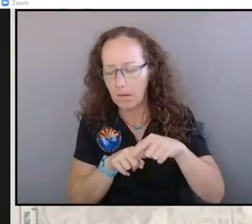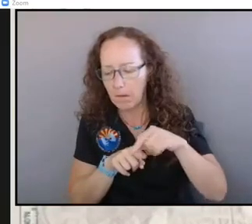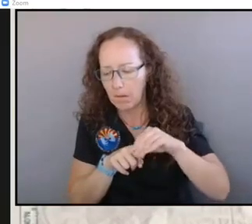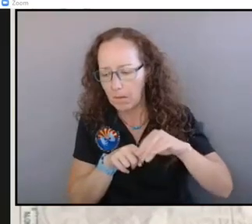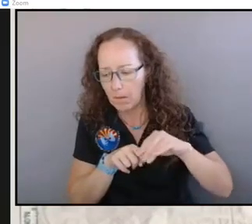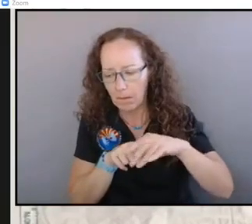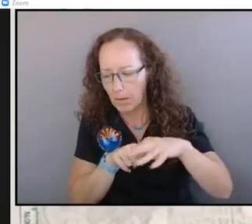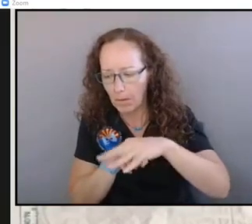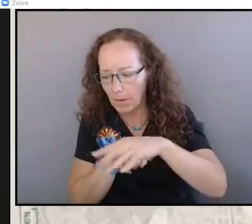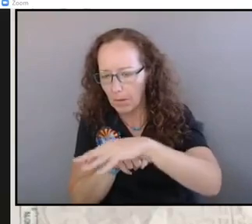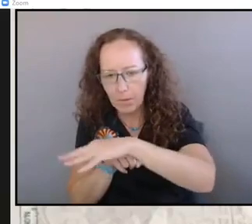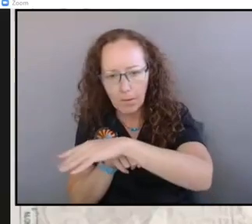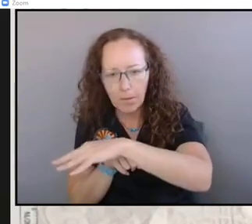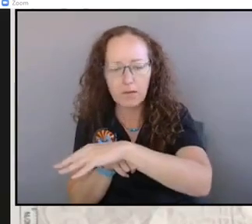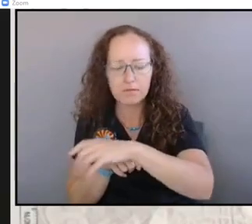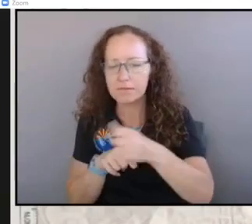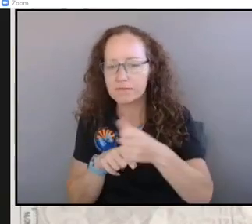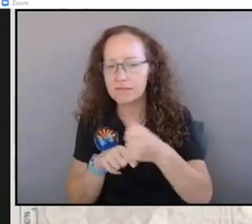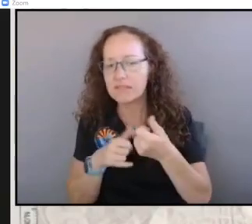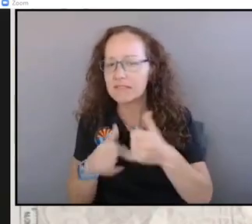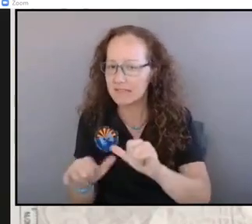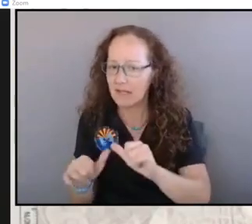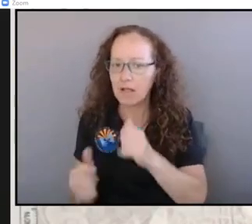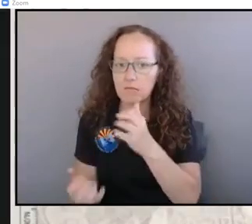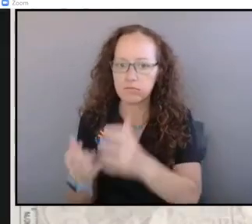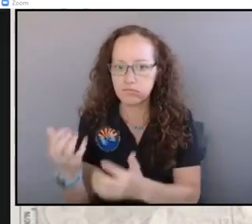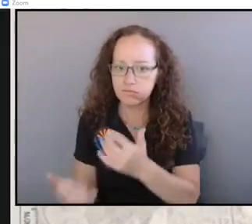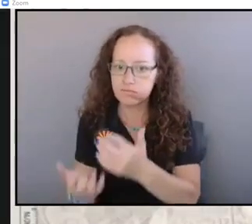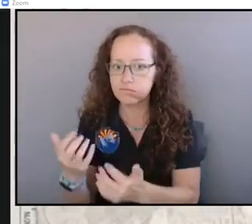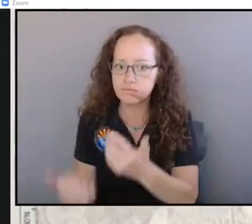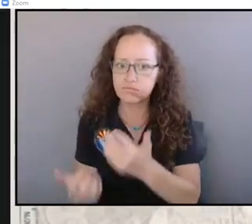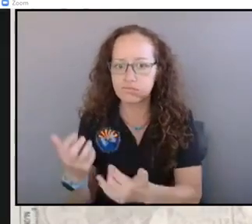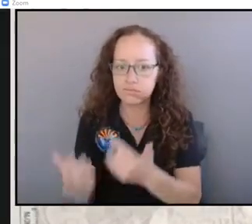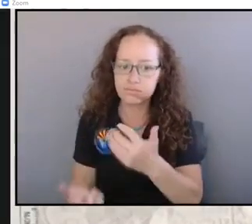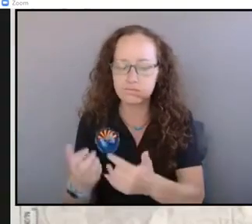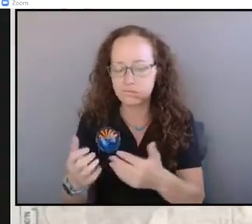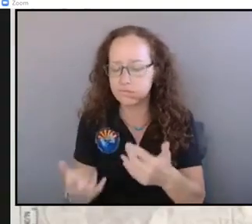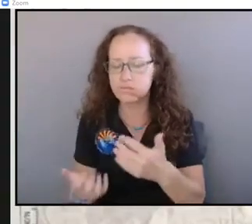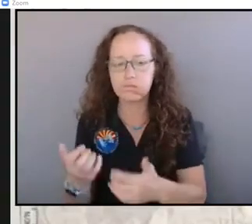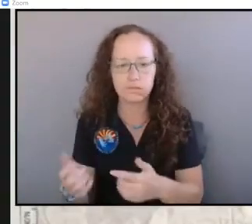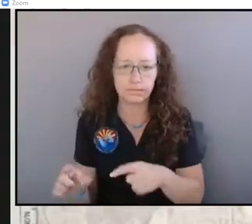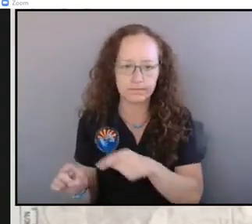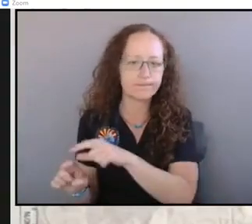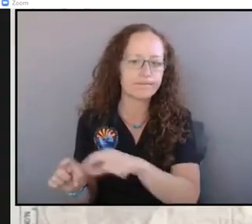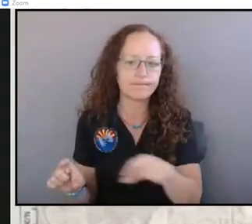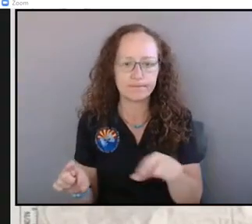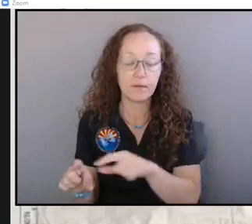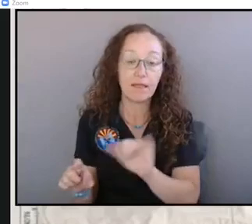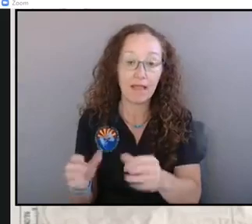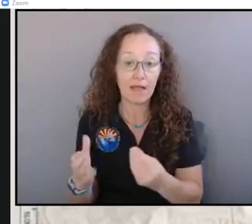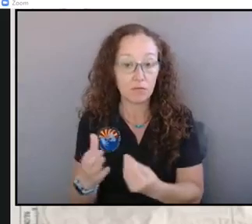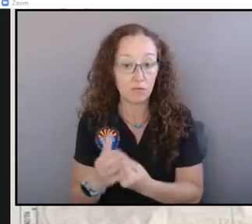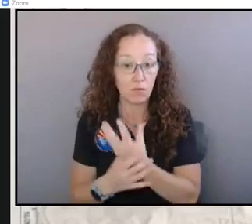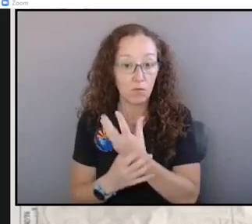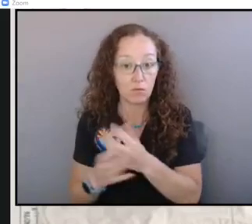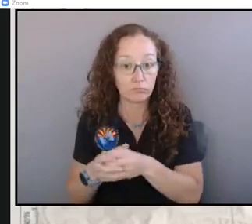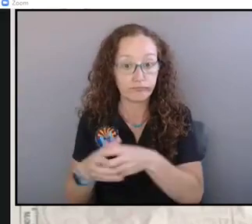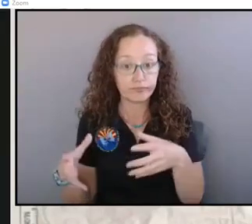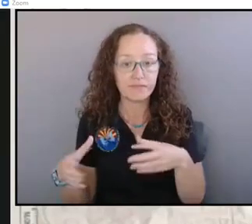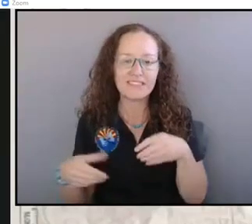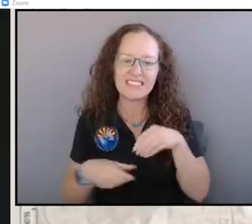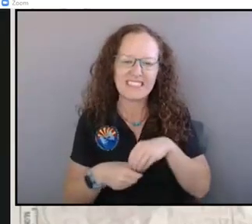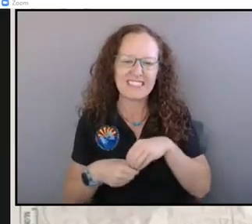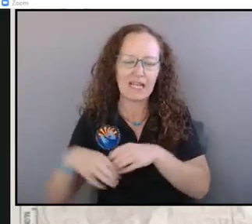actively, and all that fire growth is occurring within our line, so we're happy. We want it to stay right